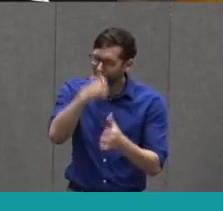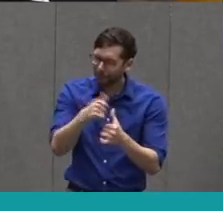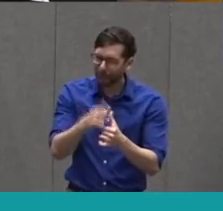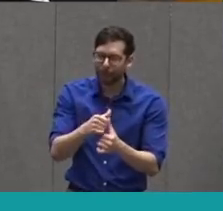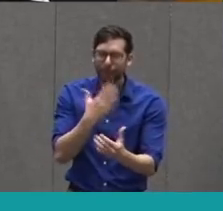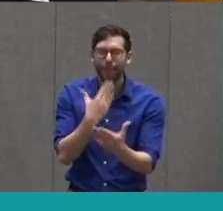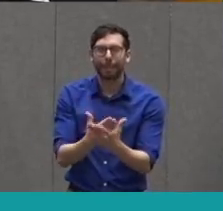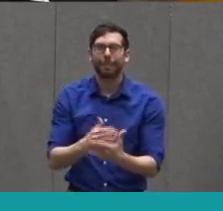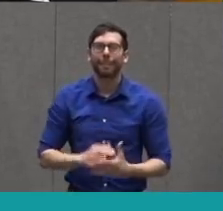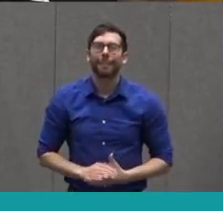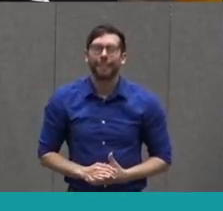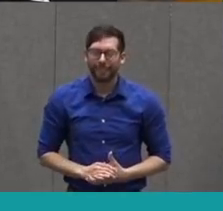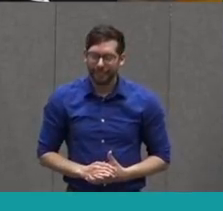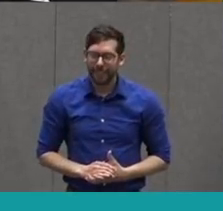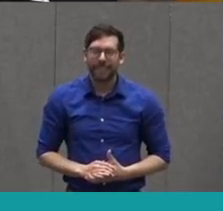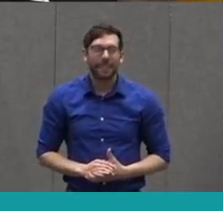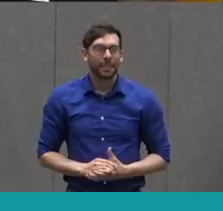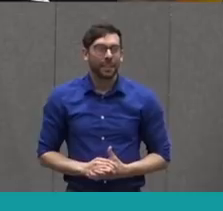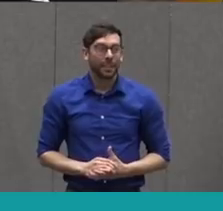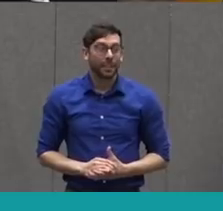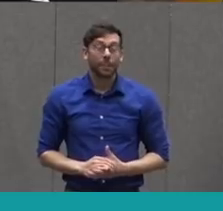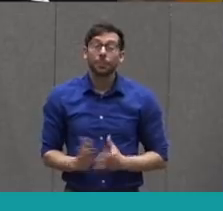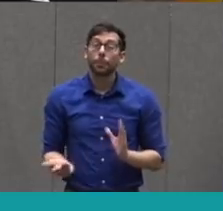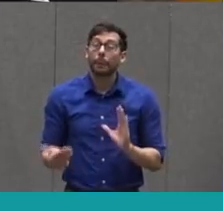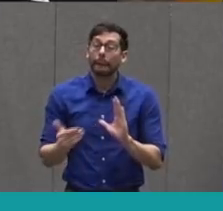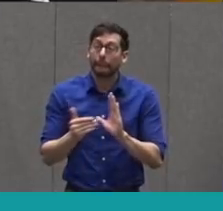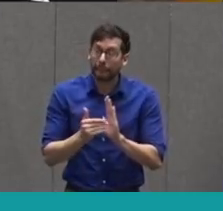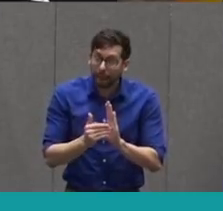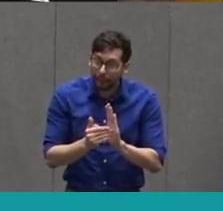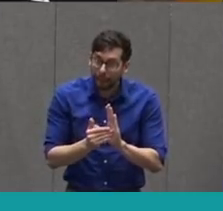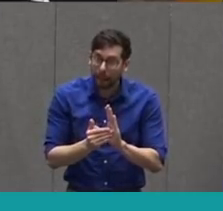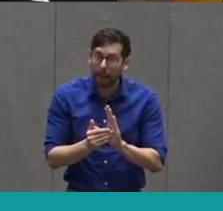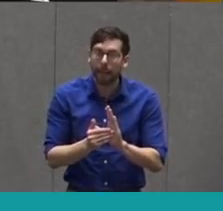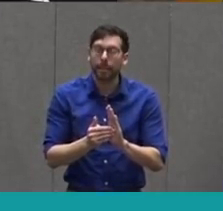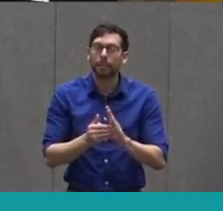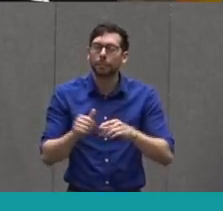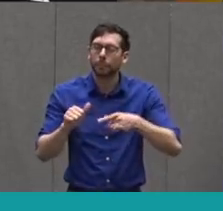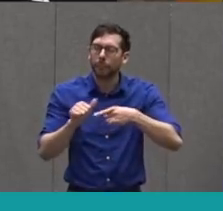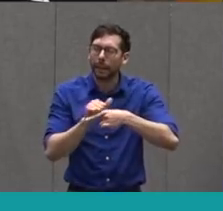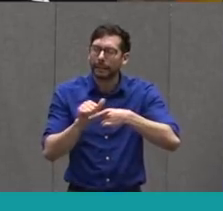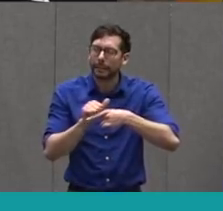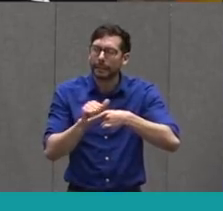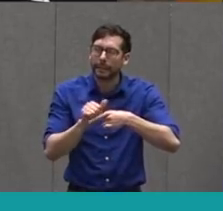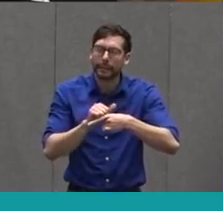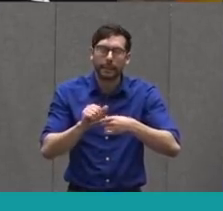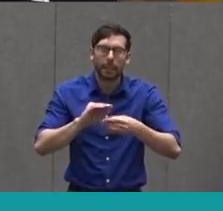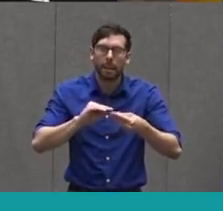So let's again go over this base 10 notation of how we did this number